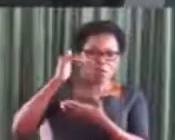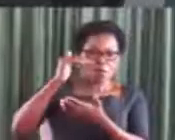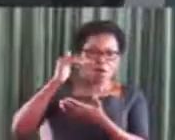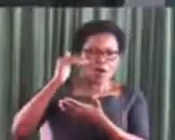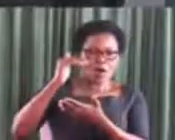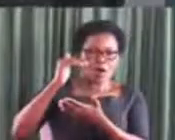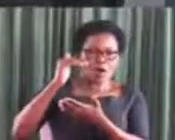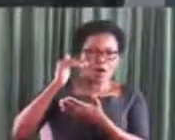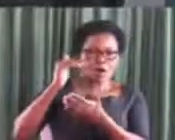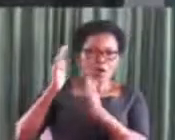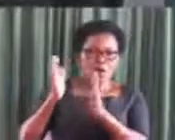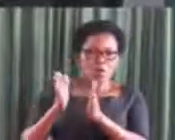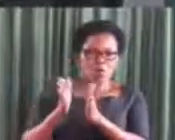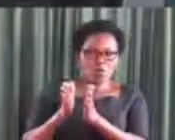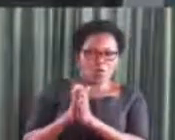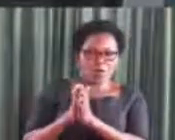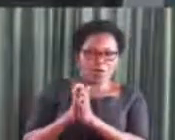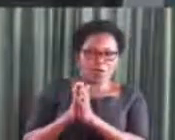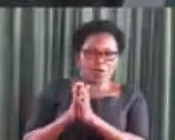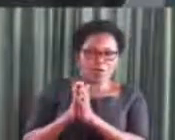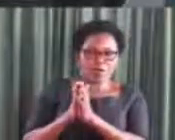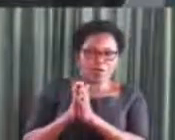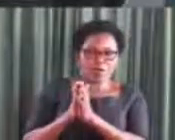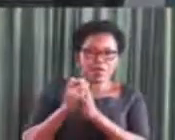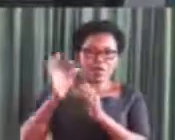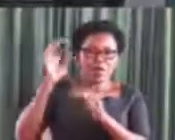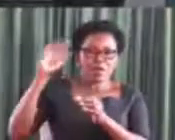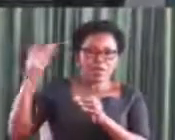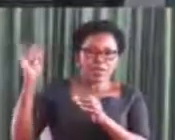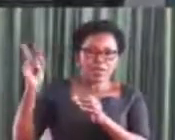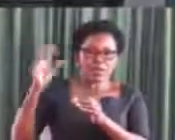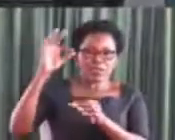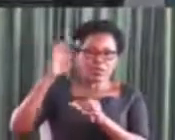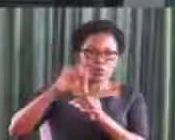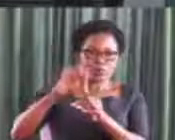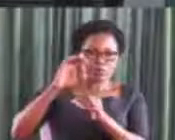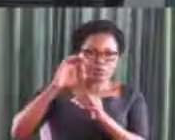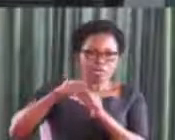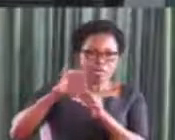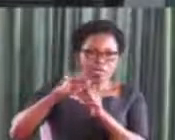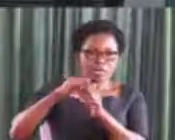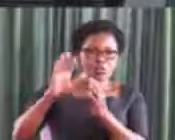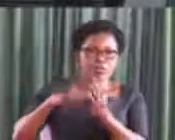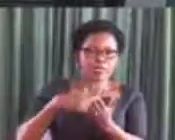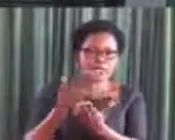primarily with the election petition, presidential petition?